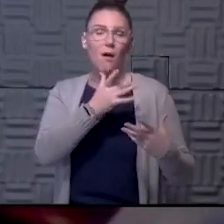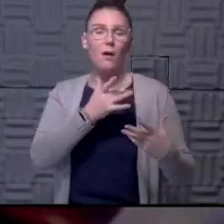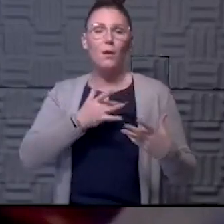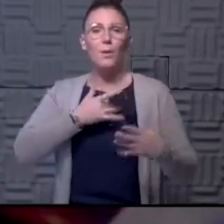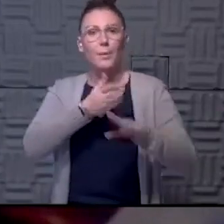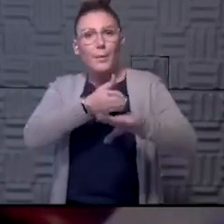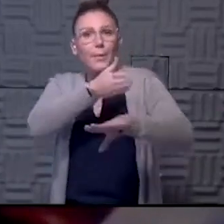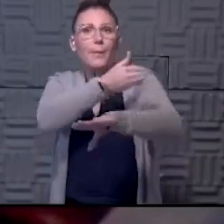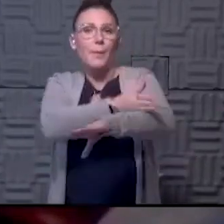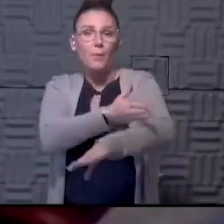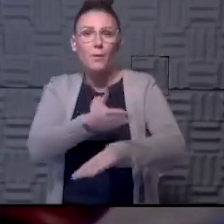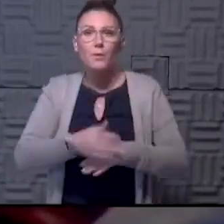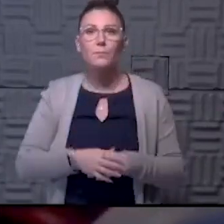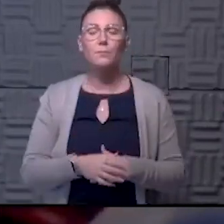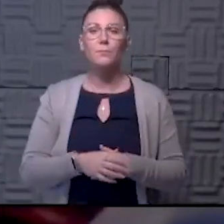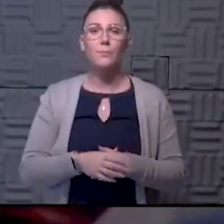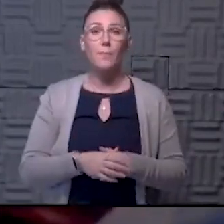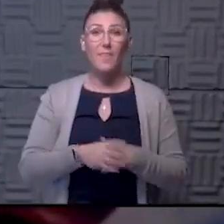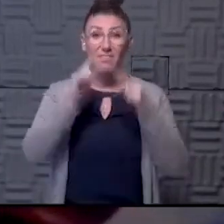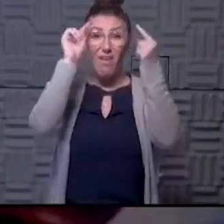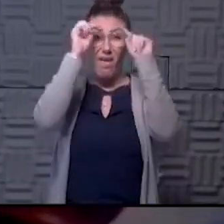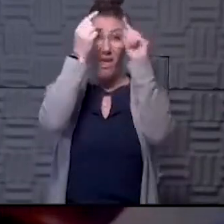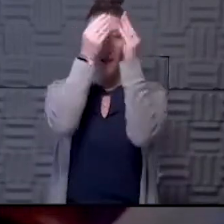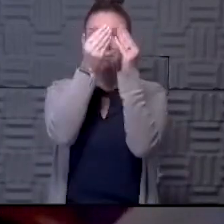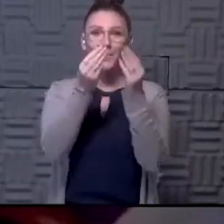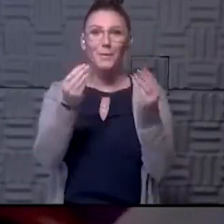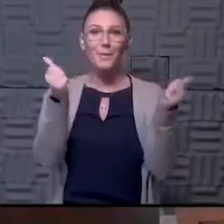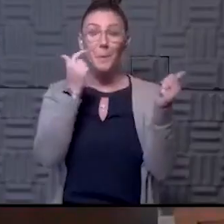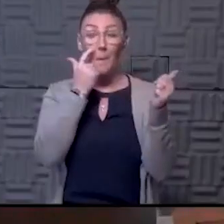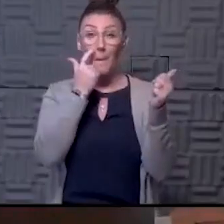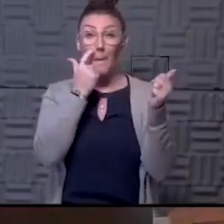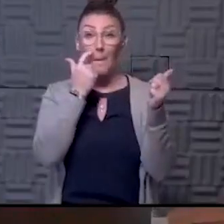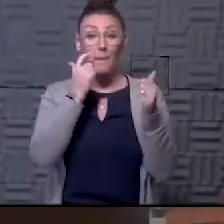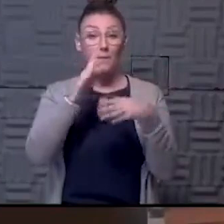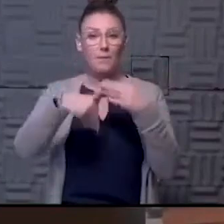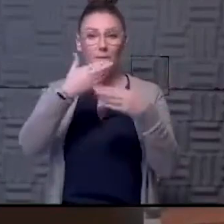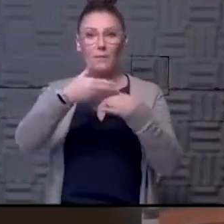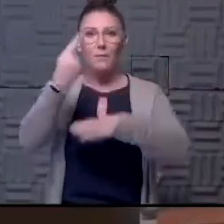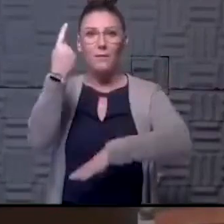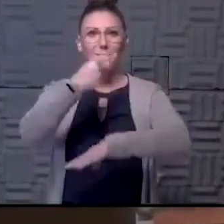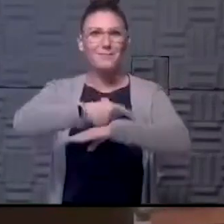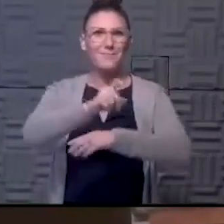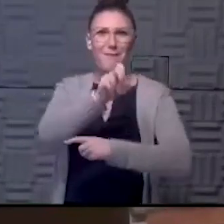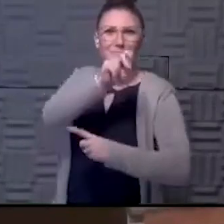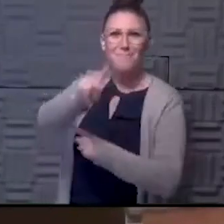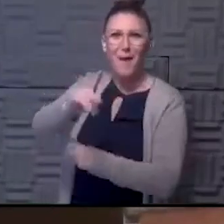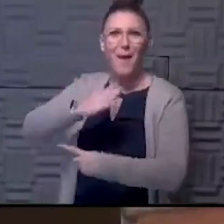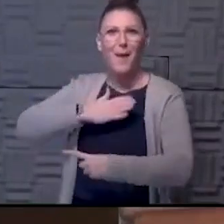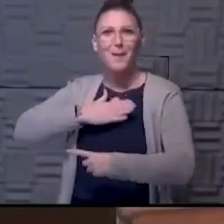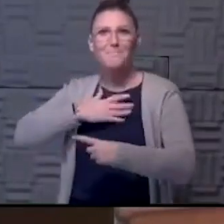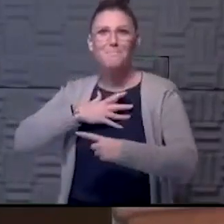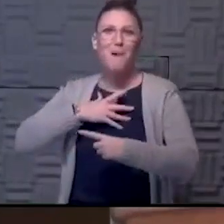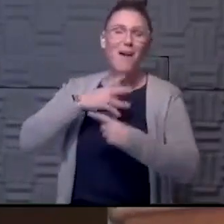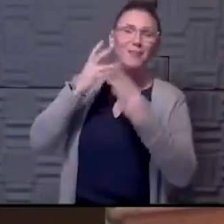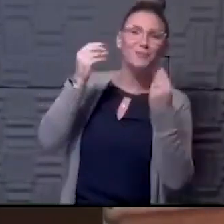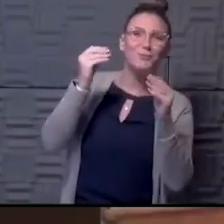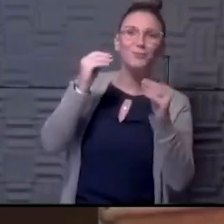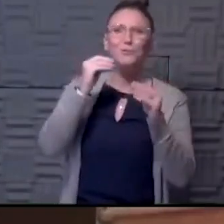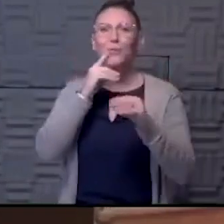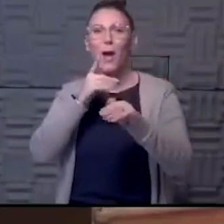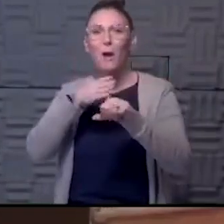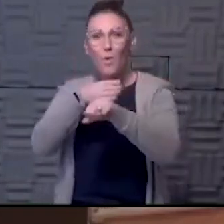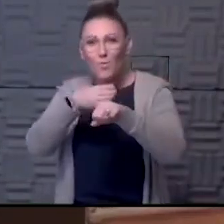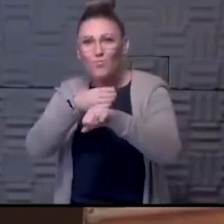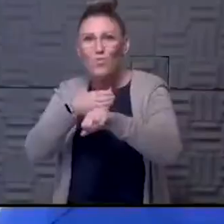like before, and my headache was gone. And then the very next day, I was back in my shop doing my woodworking and